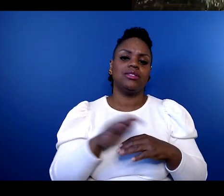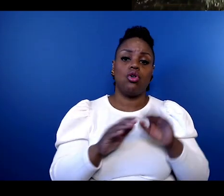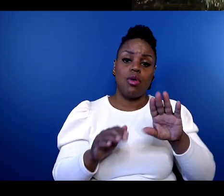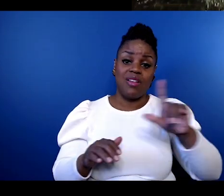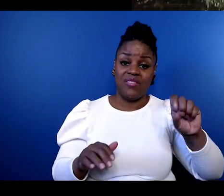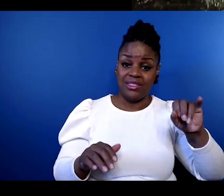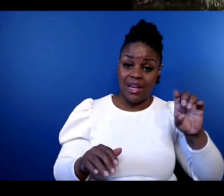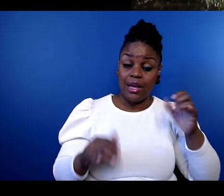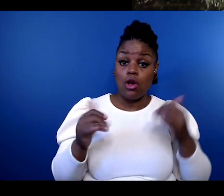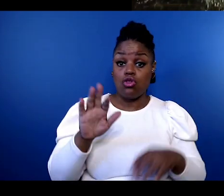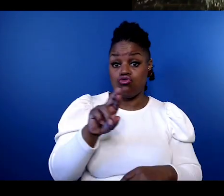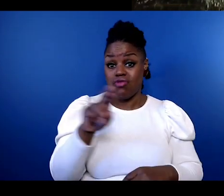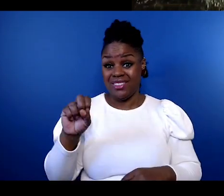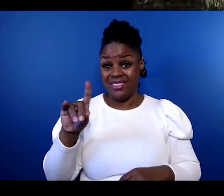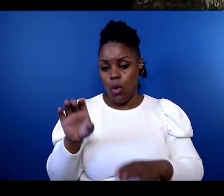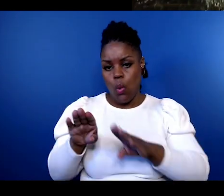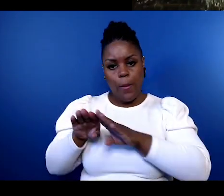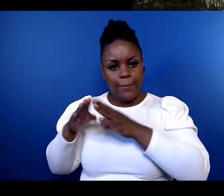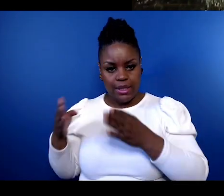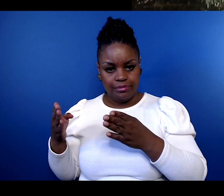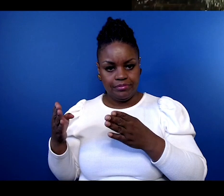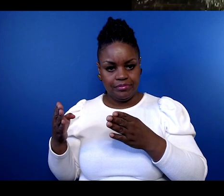Opening up the right side of the body.